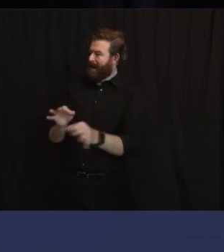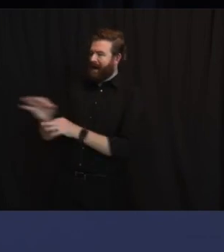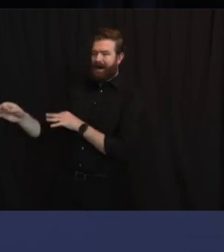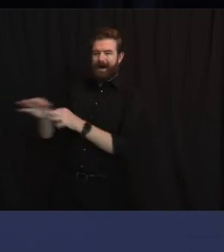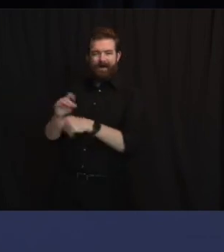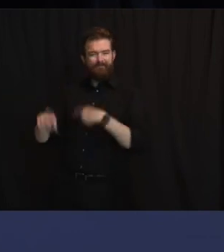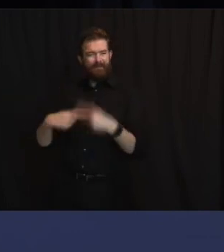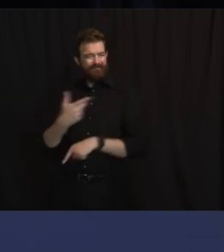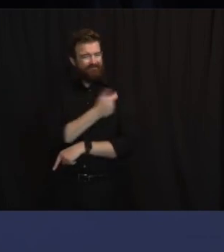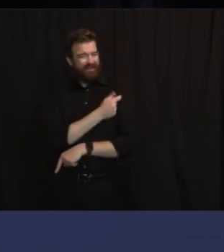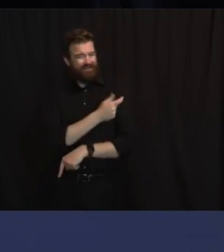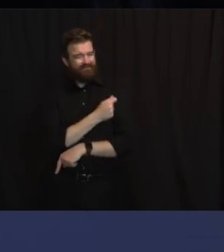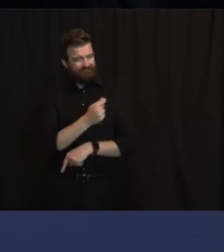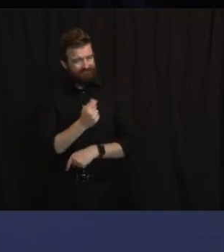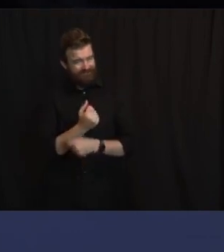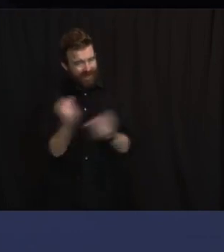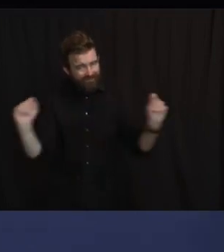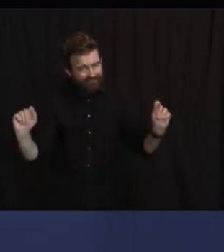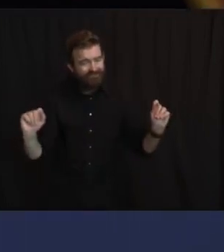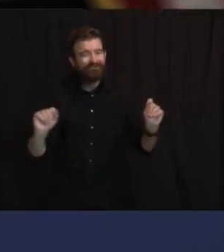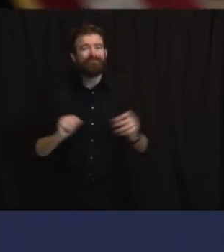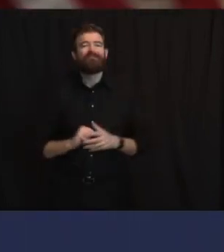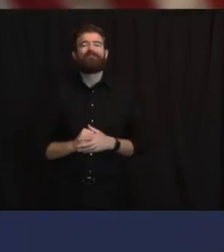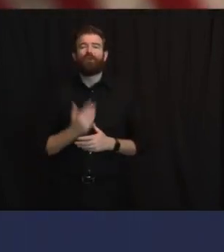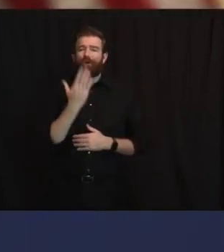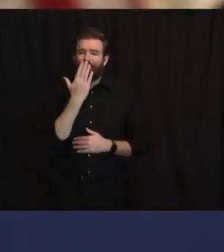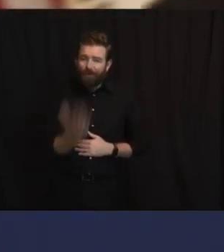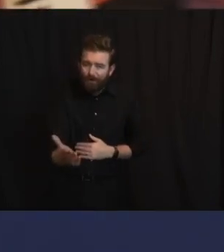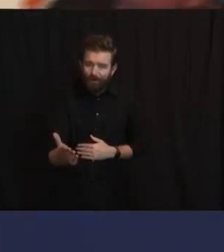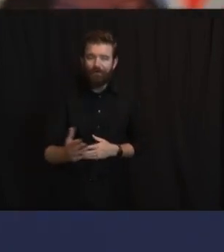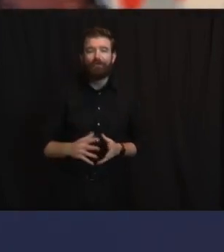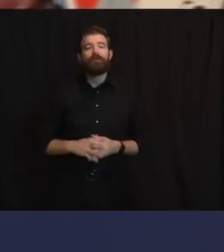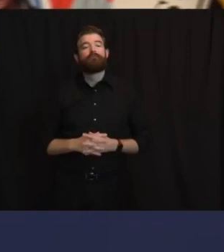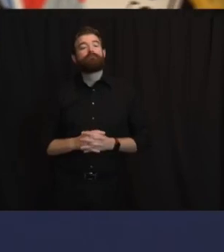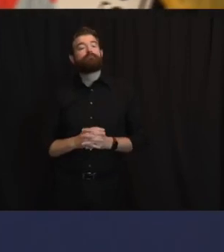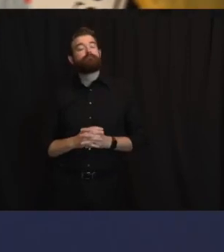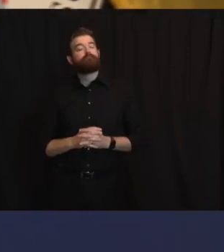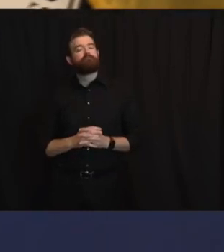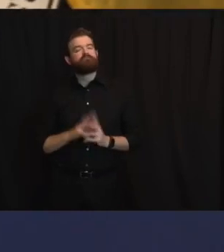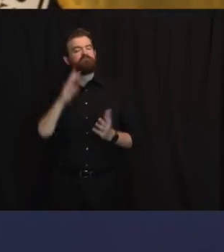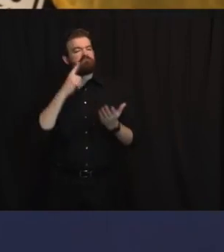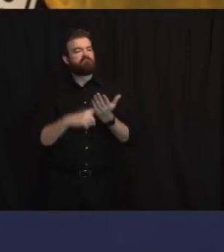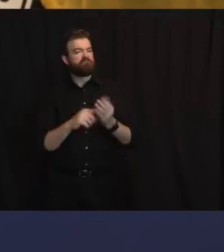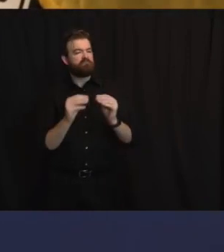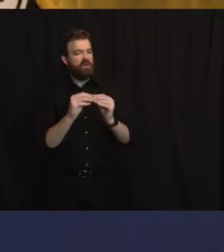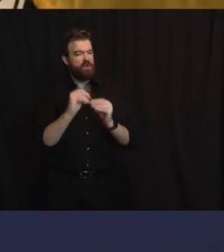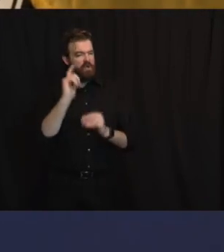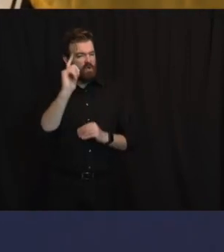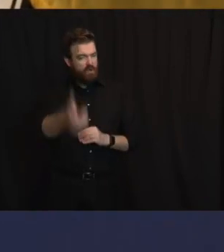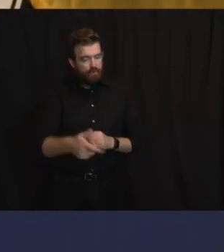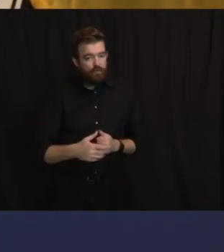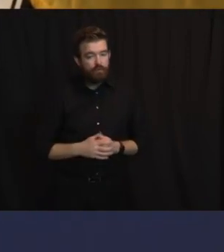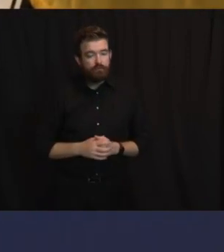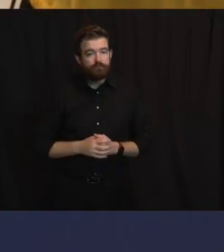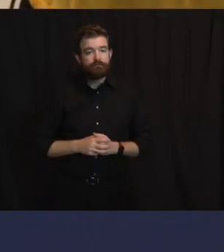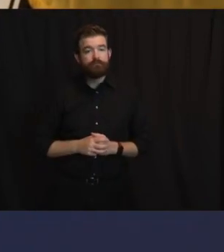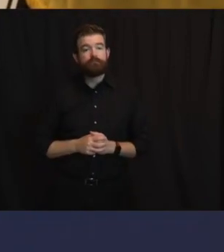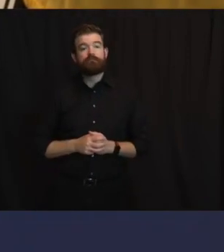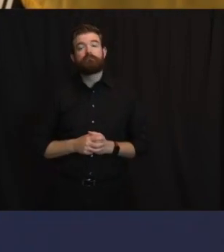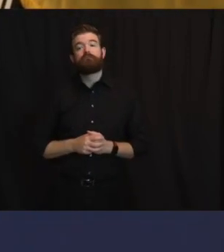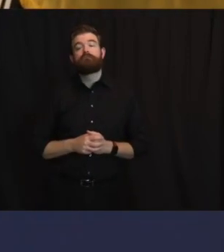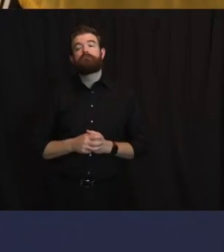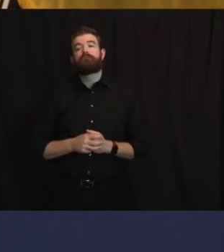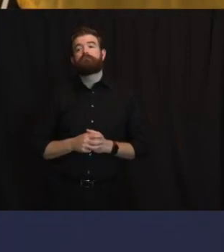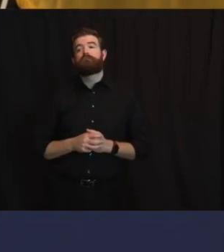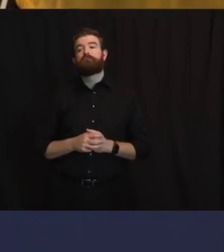we will. I would just say we will. So with that, Tina, how are you? All right, let me ask you a question, which